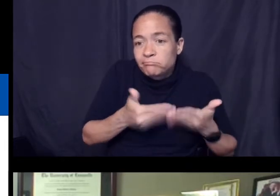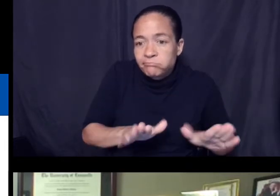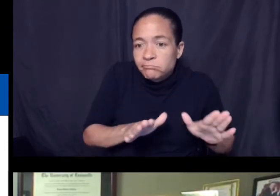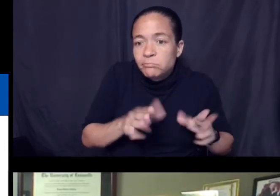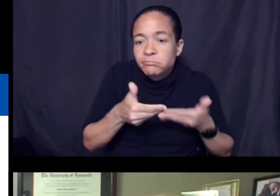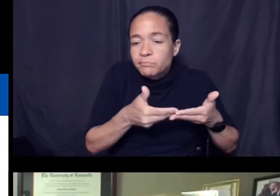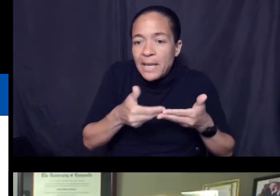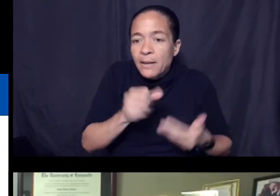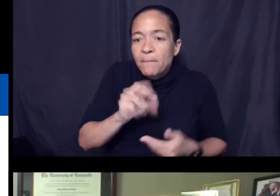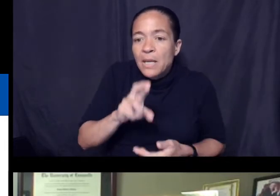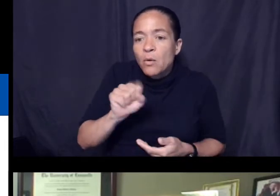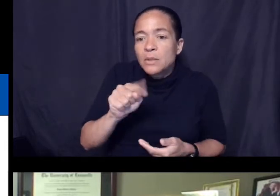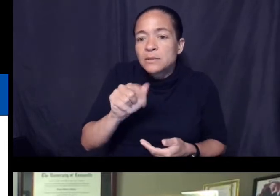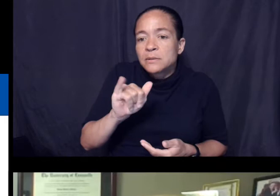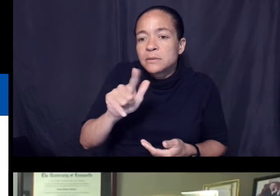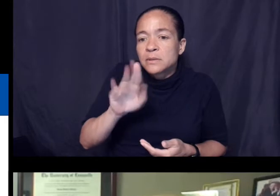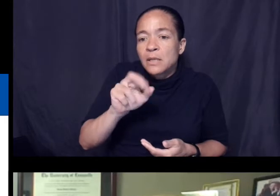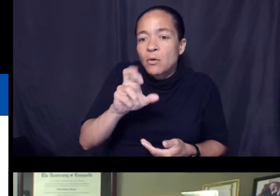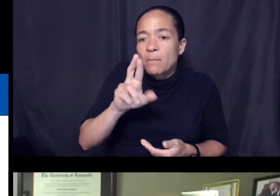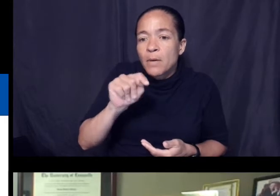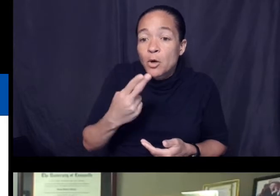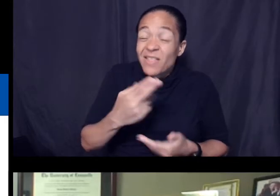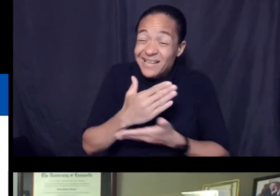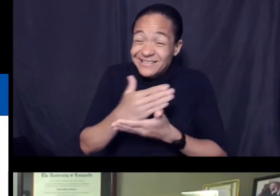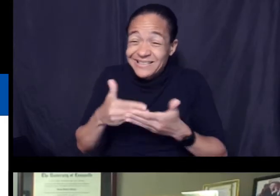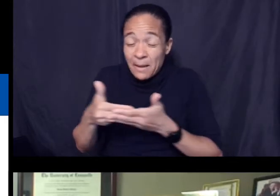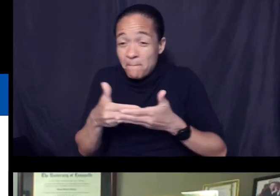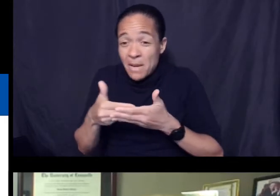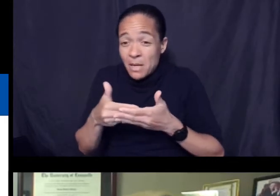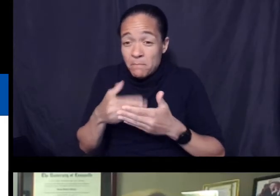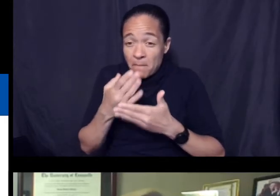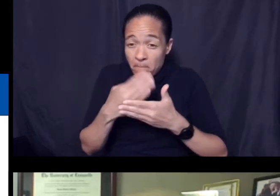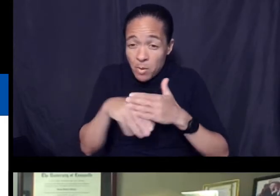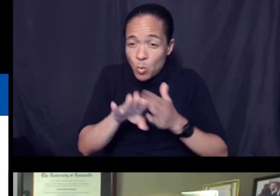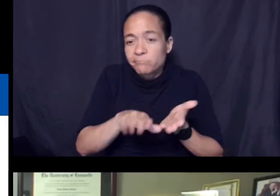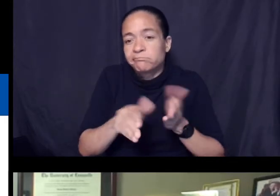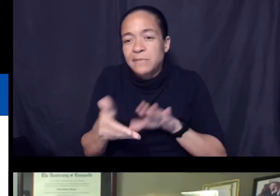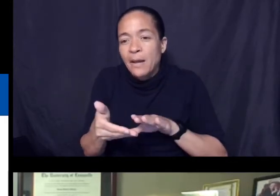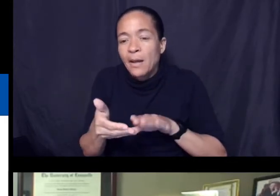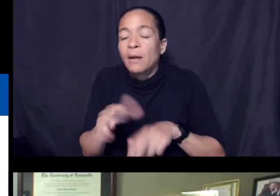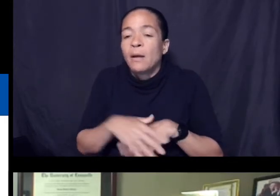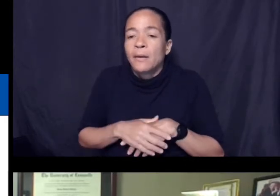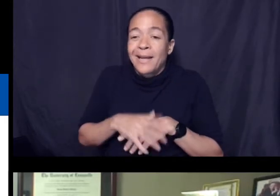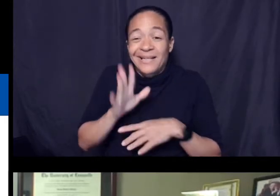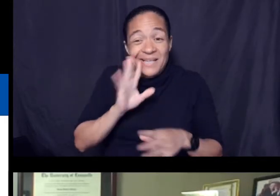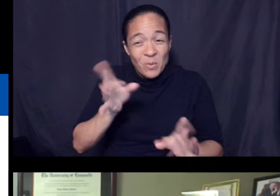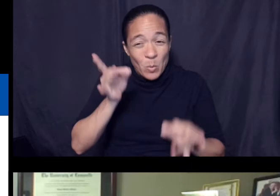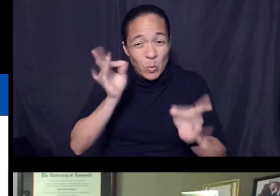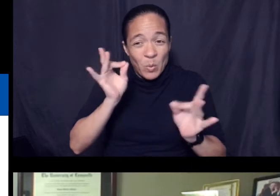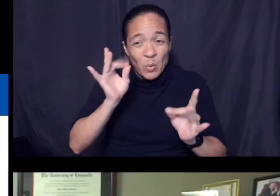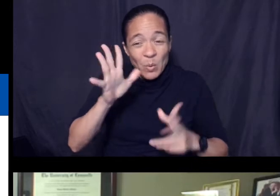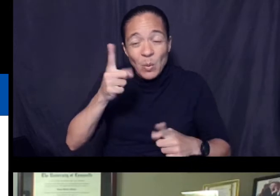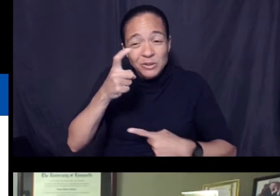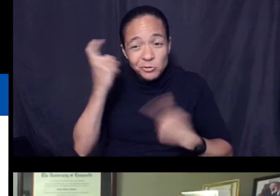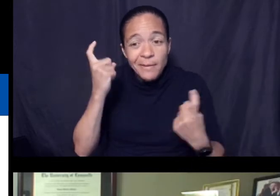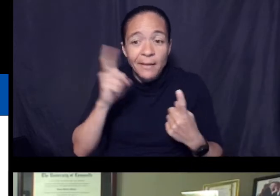stillbirth. We have had some infants who die shortly after birth. And those are incredibly traumatic and just